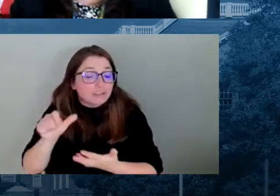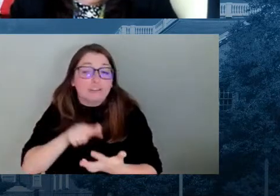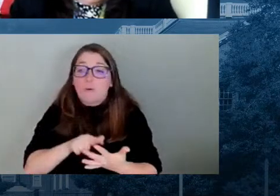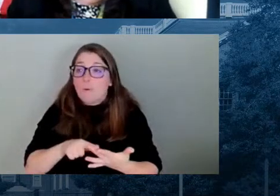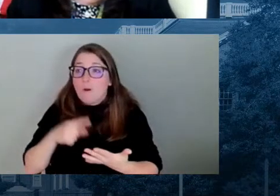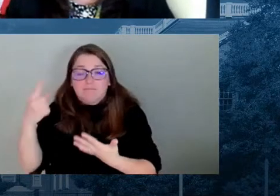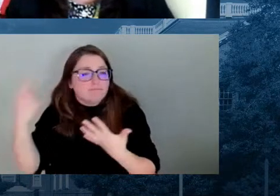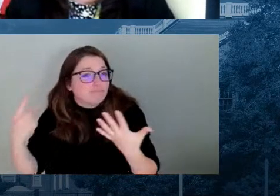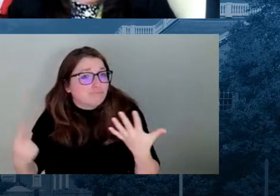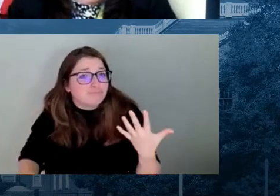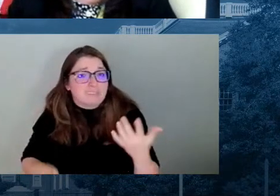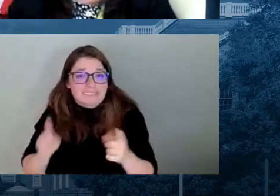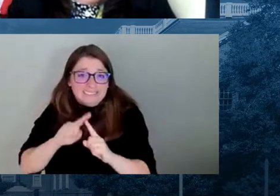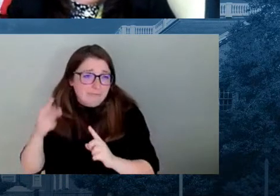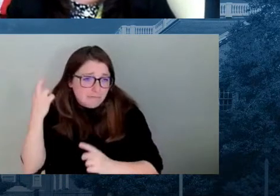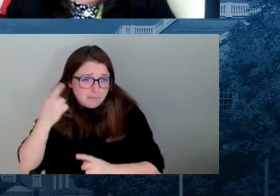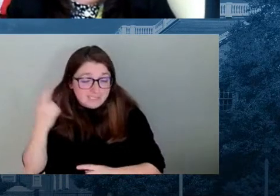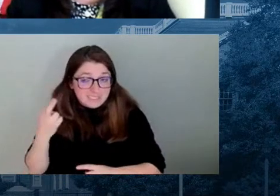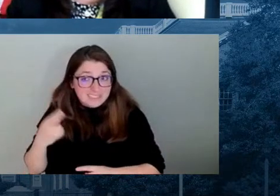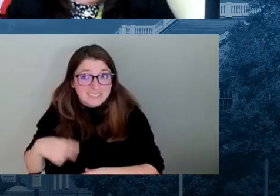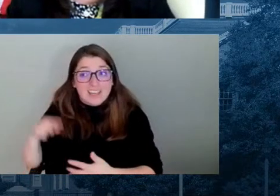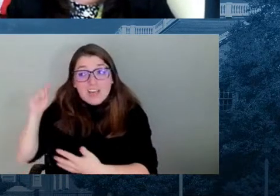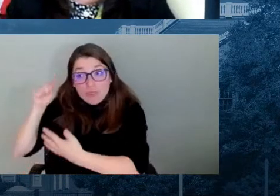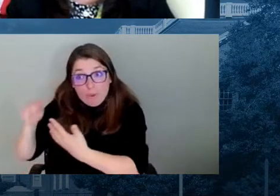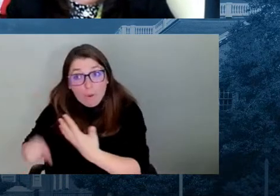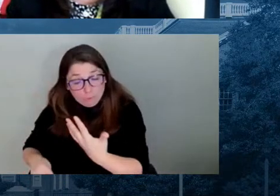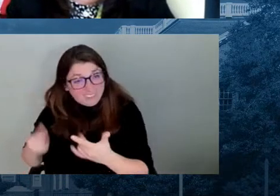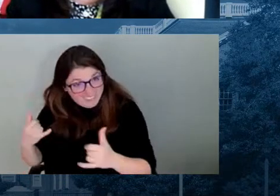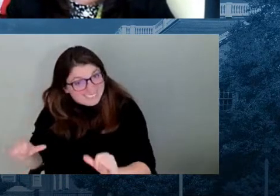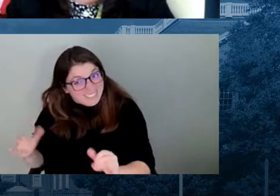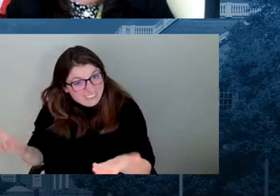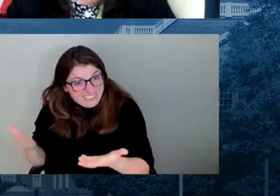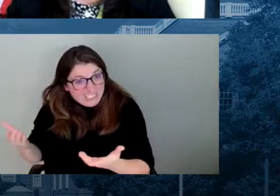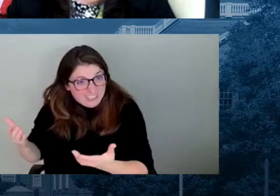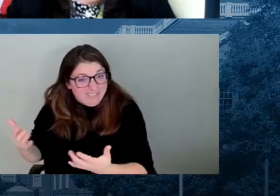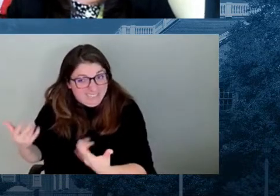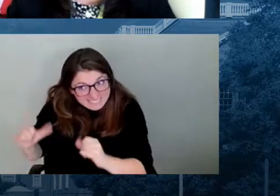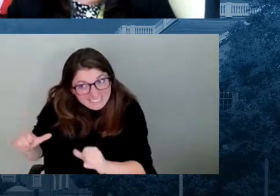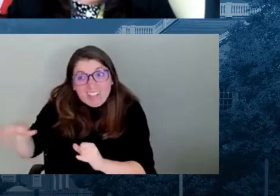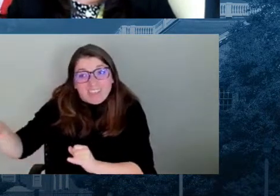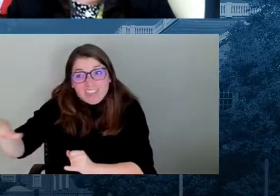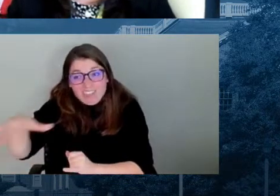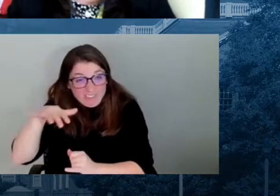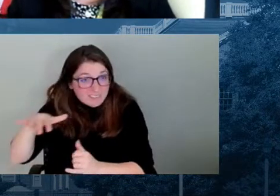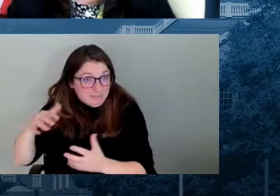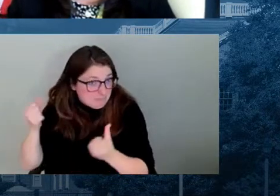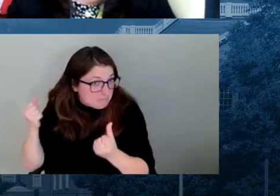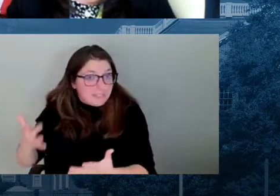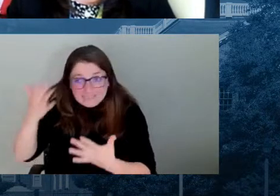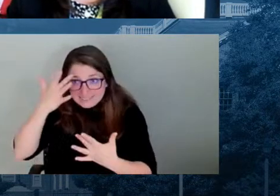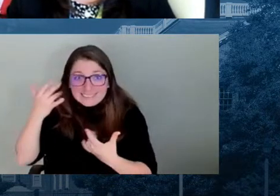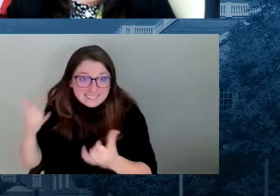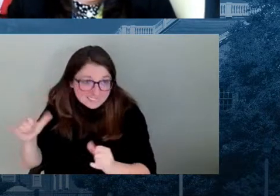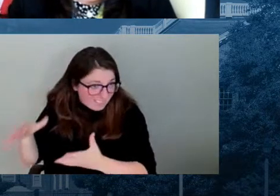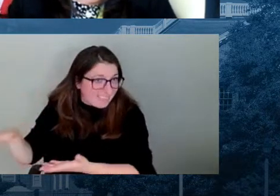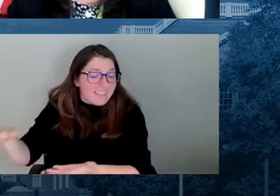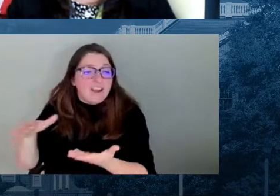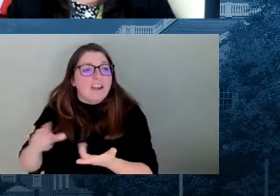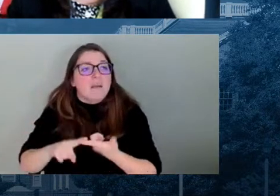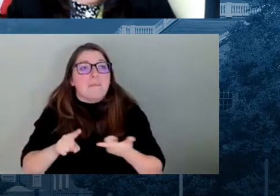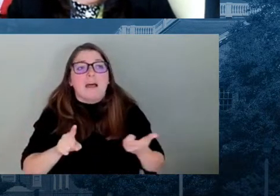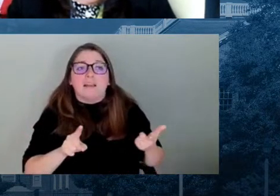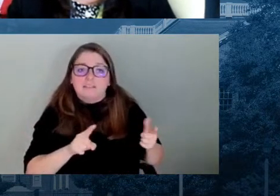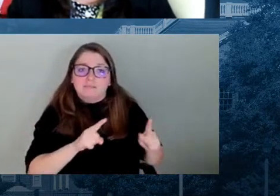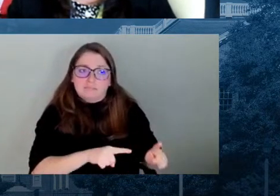still exist even in a world where we're dealing, heading into winter 3 with COVID. It is an